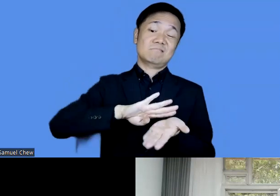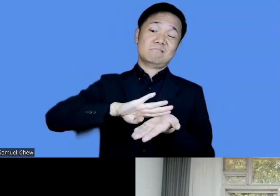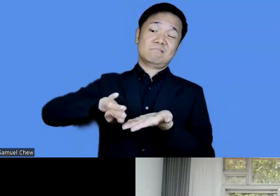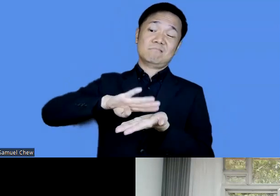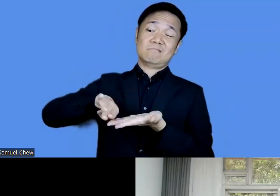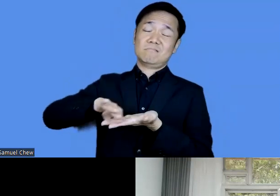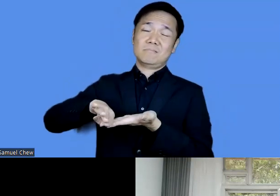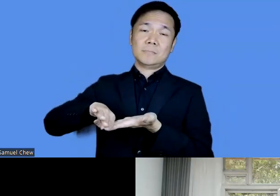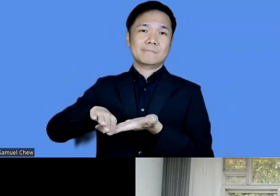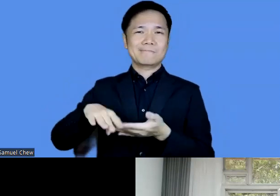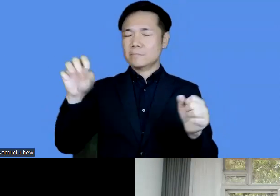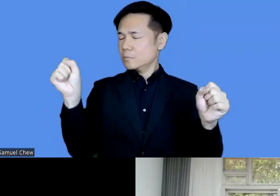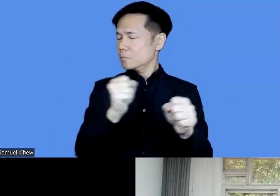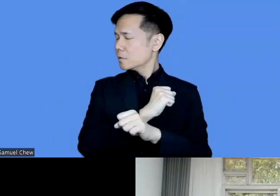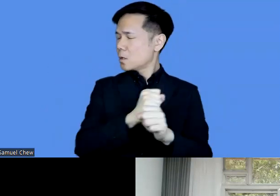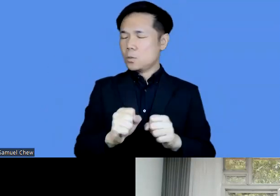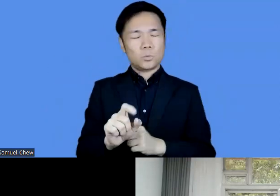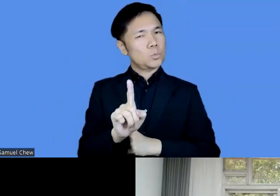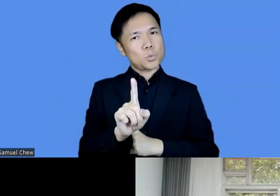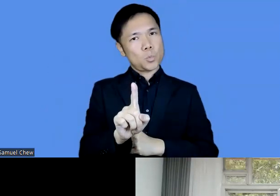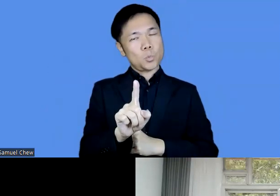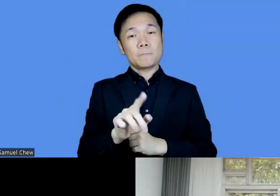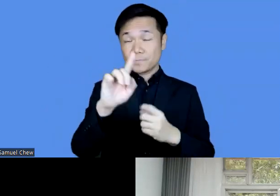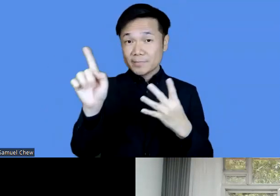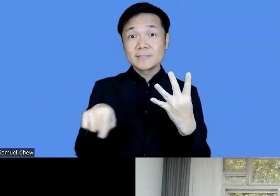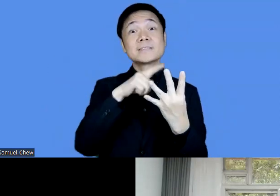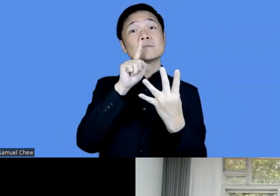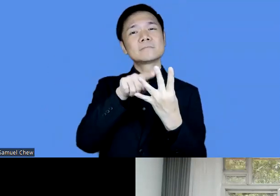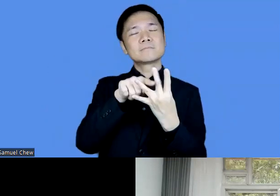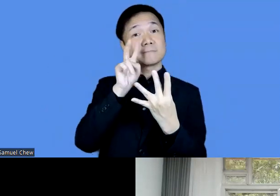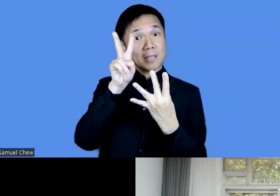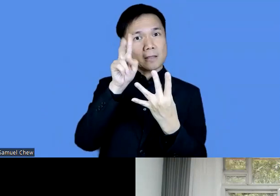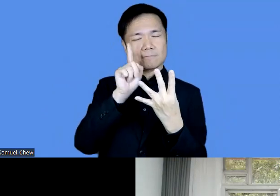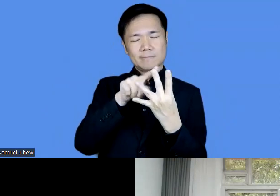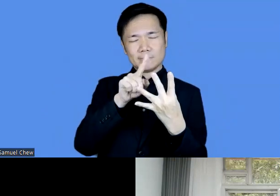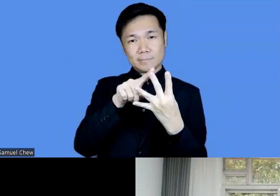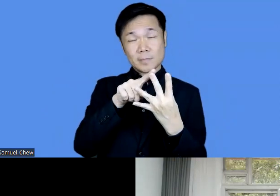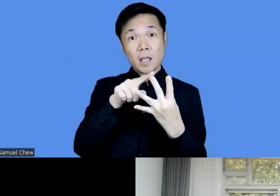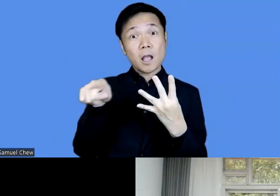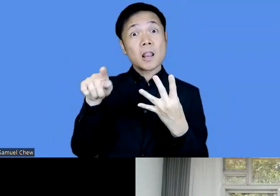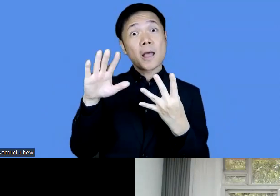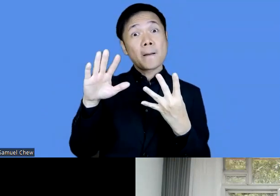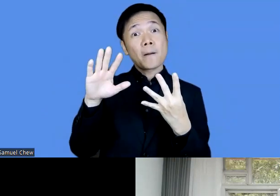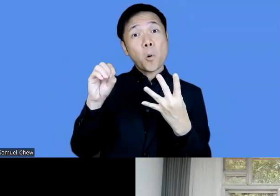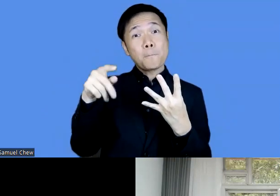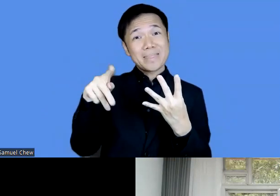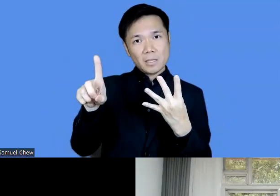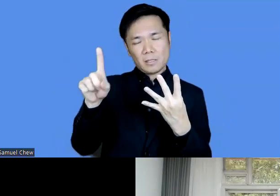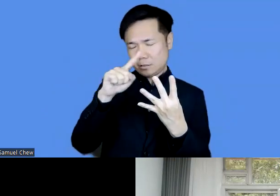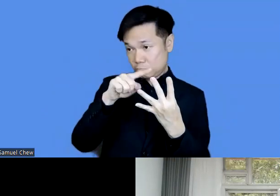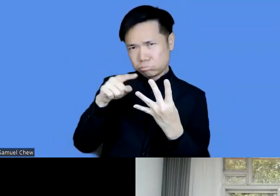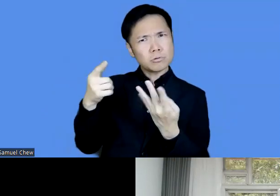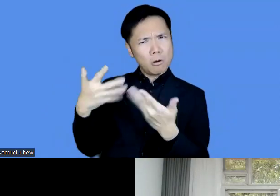center. The second element is that organization of persons with disabilities already collect